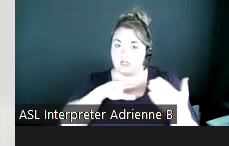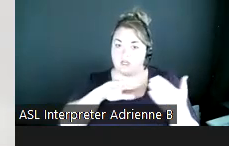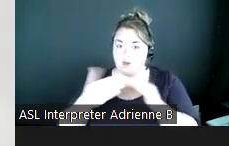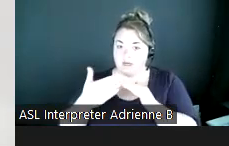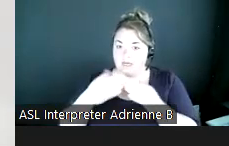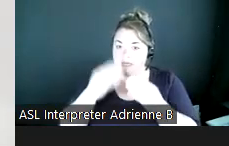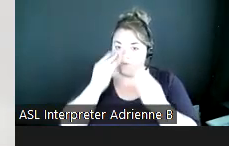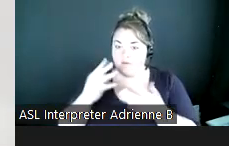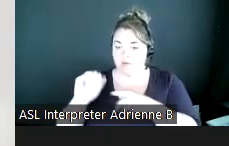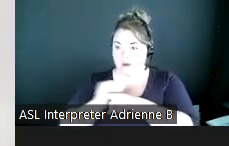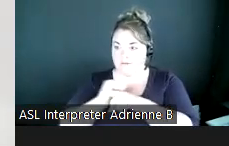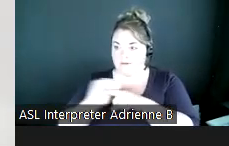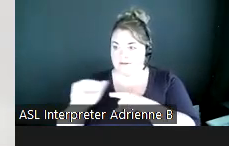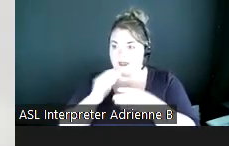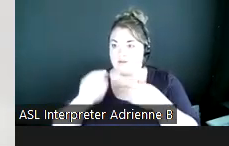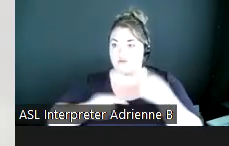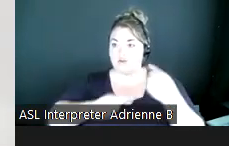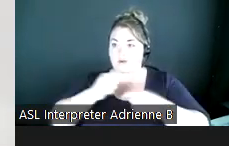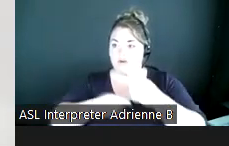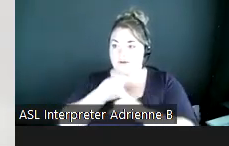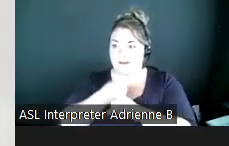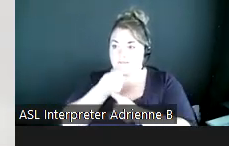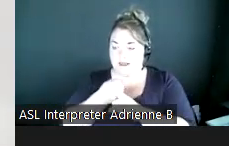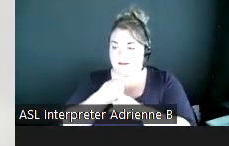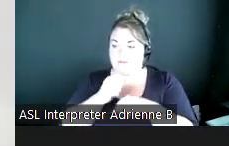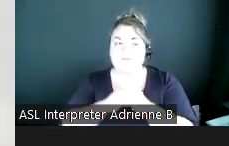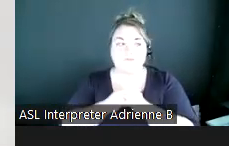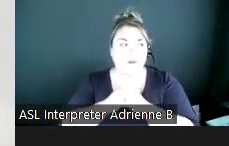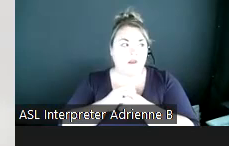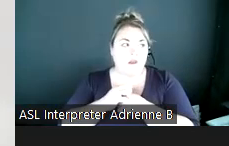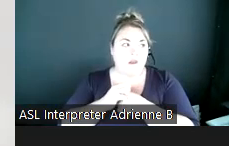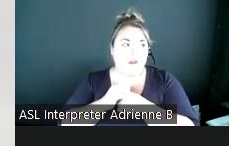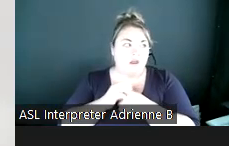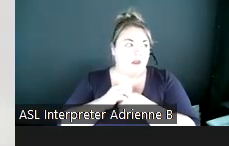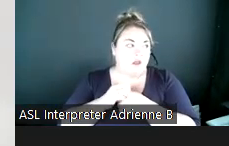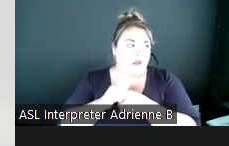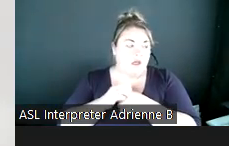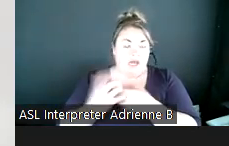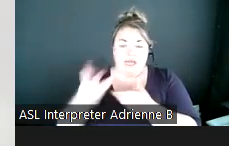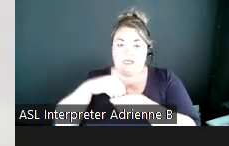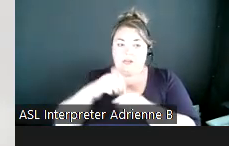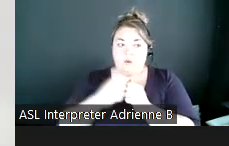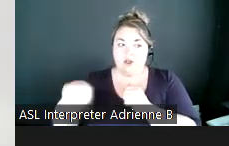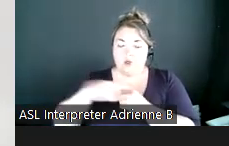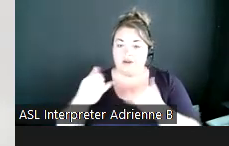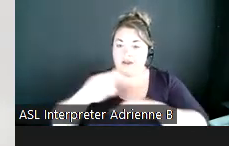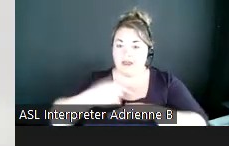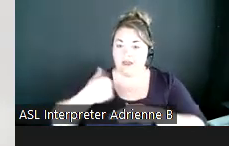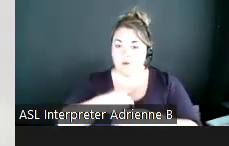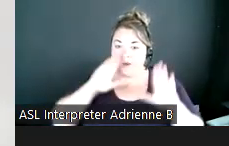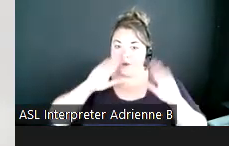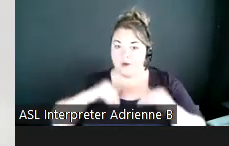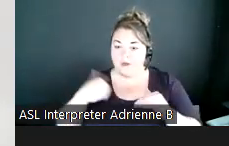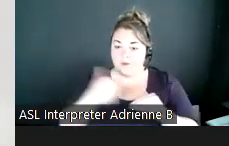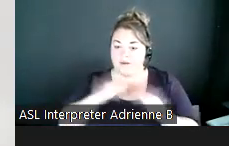community-informed practice, and generational impact. And in engaging with you today, we hope that we can